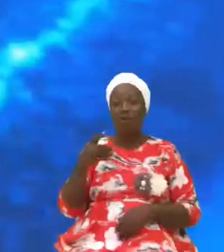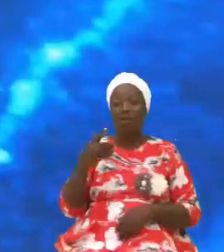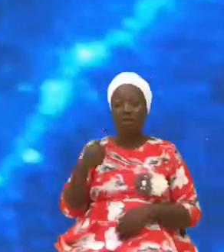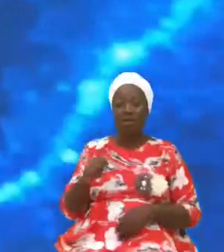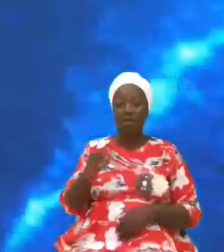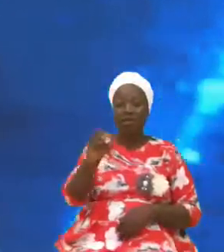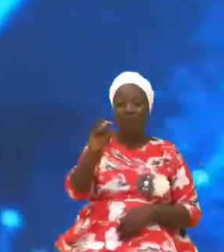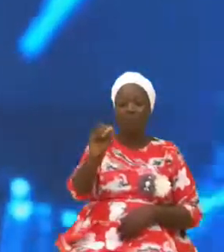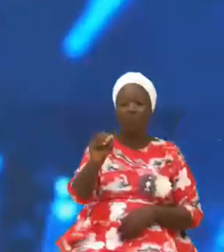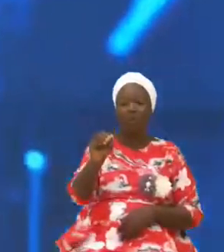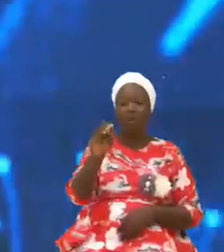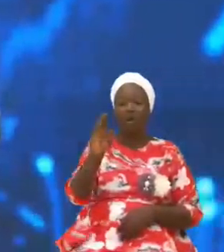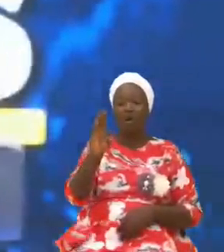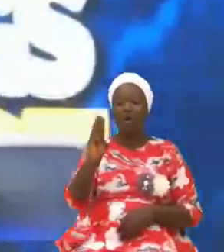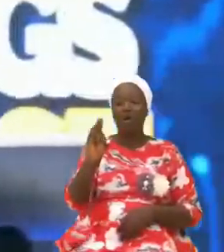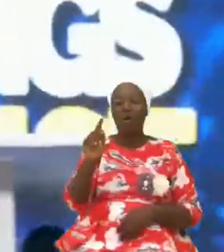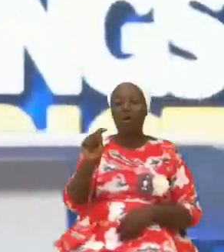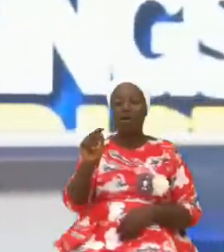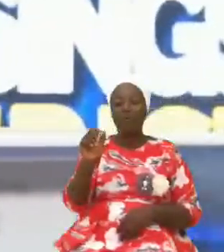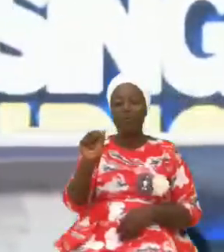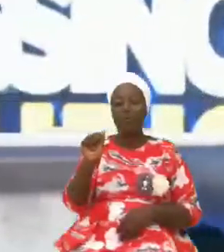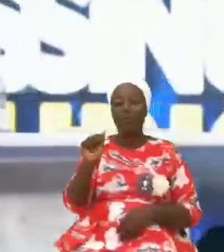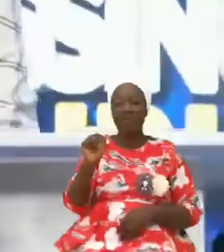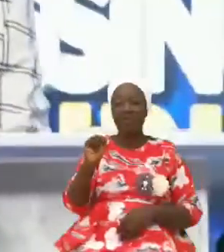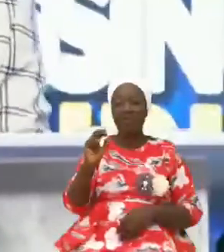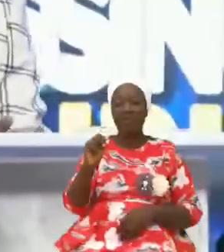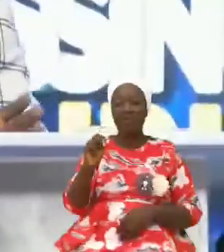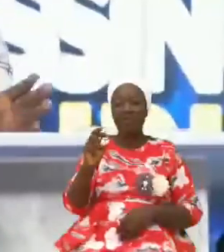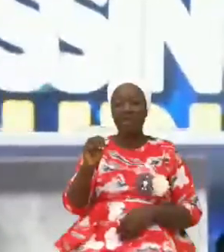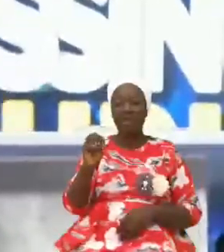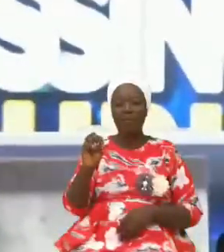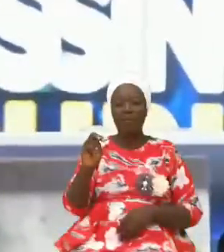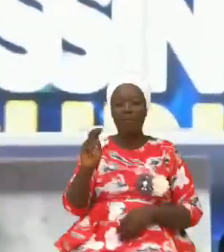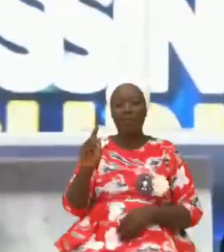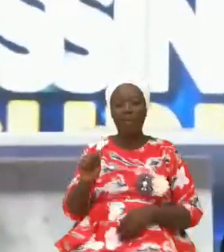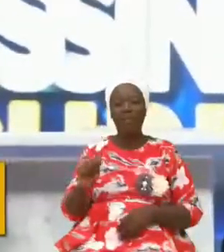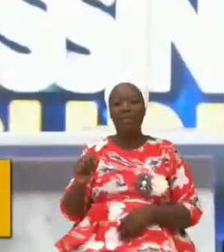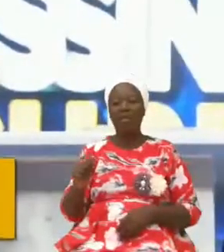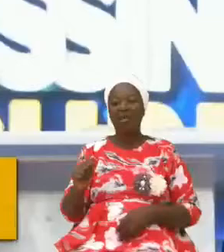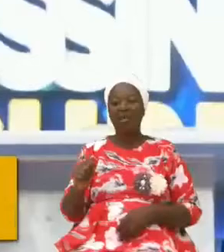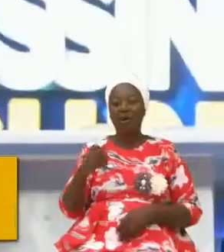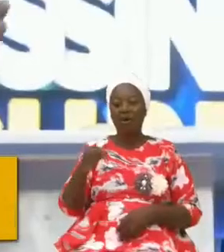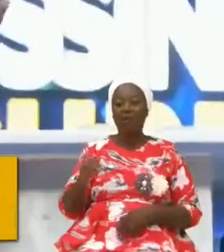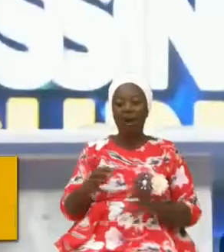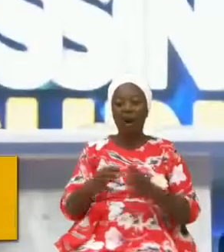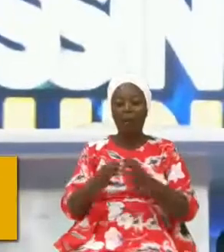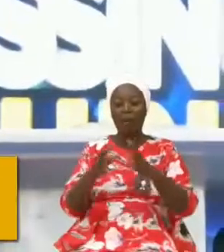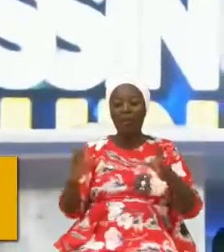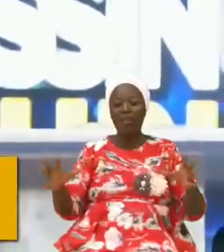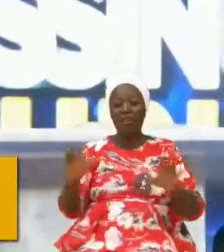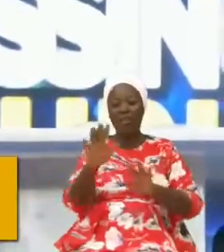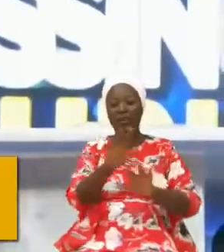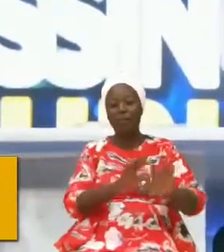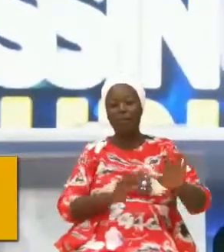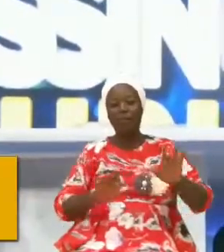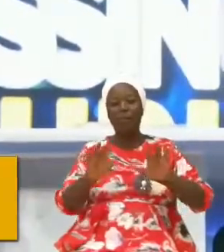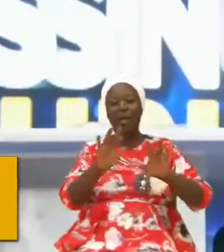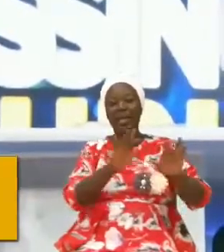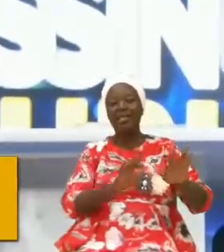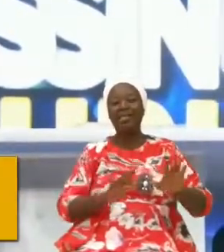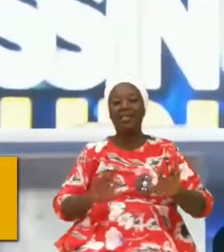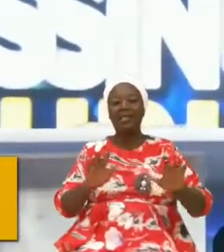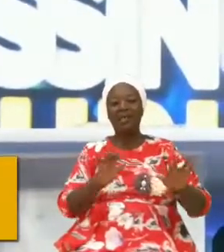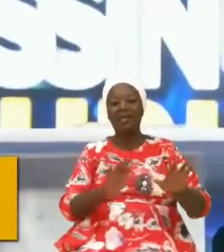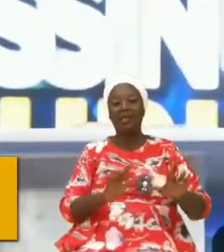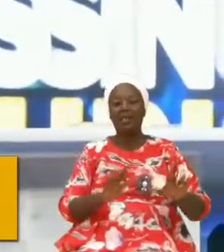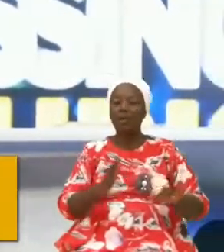have the obtainment of abundant mercy. Obtainment of abundant